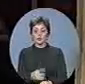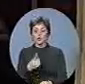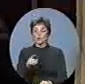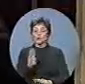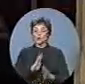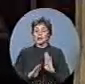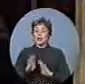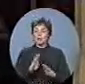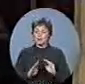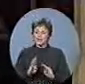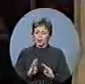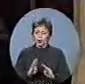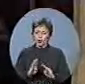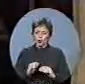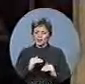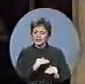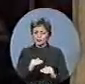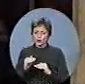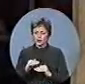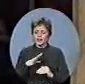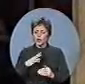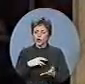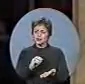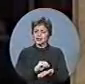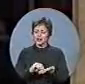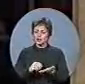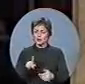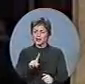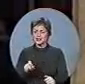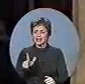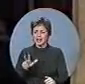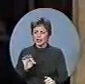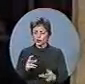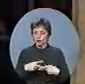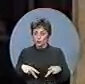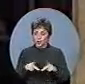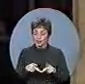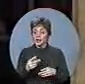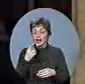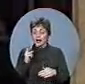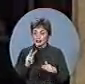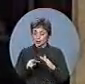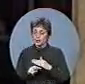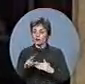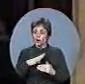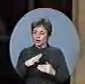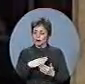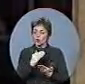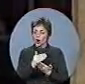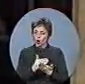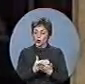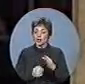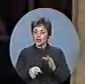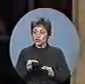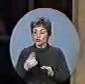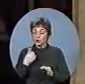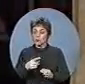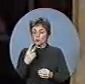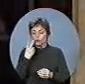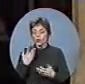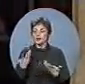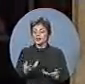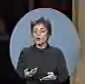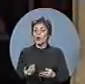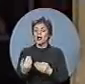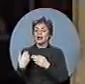The biosafety protocol was ratified by 139 countries and calls for the creation of a legal framework that